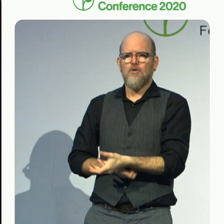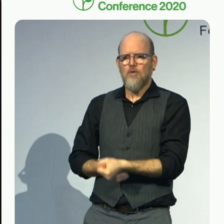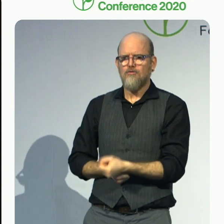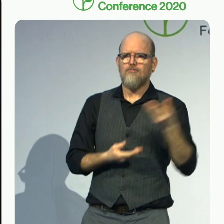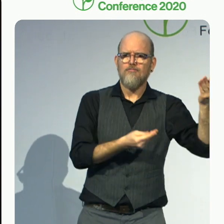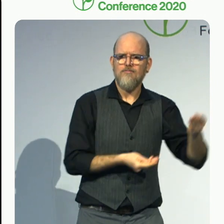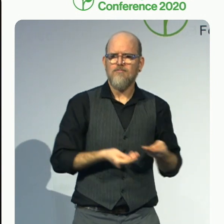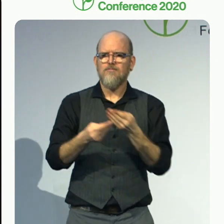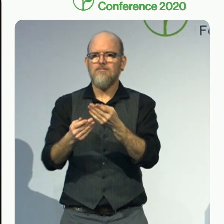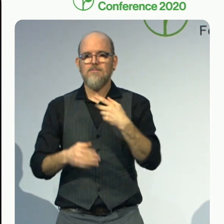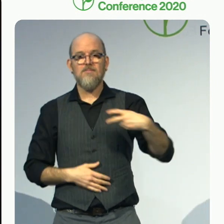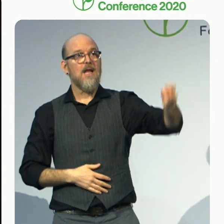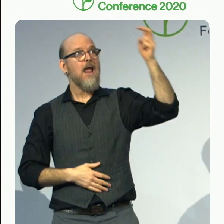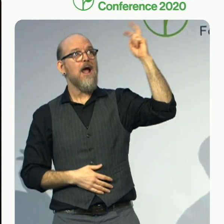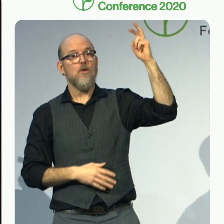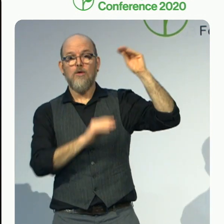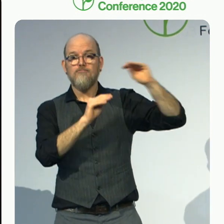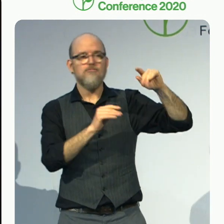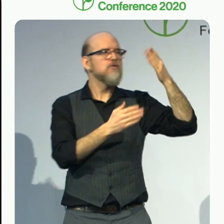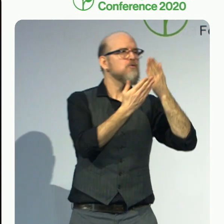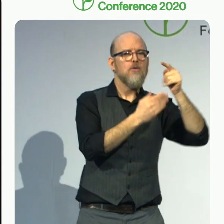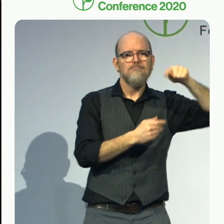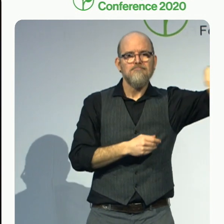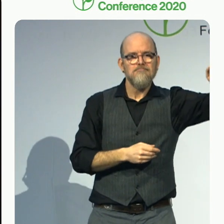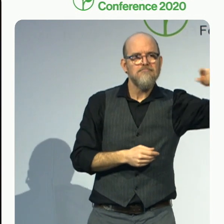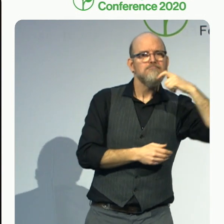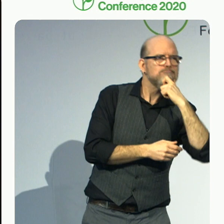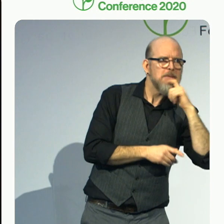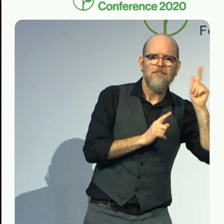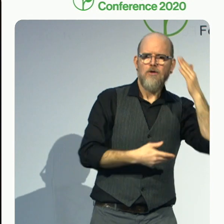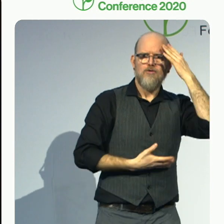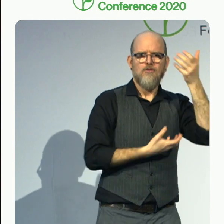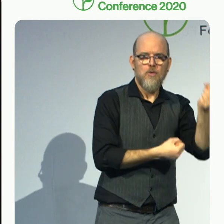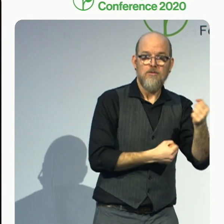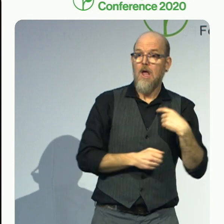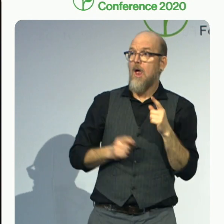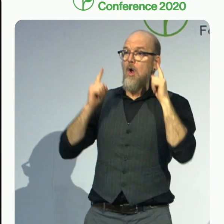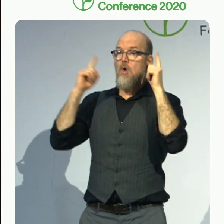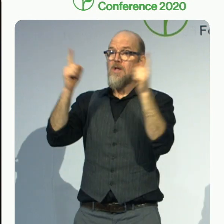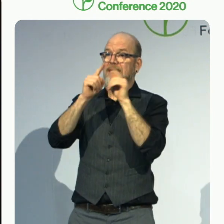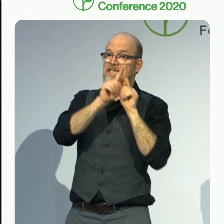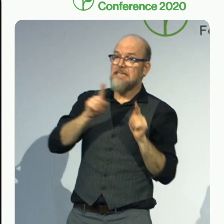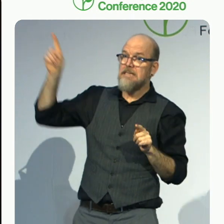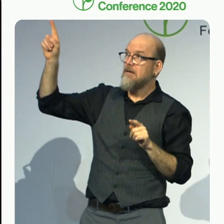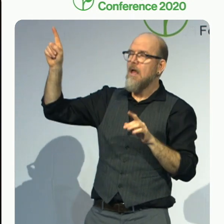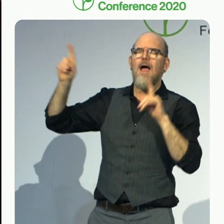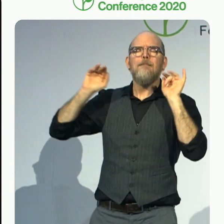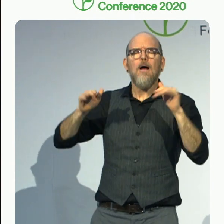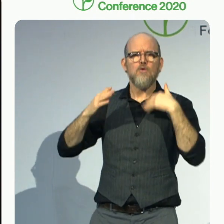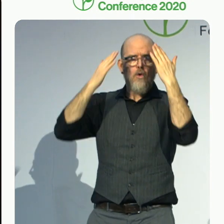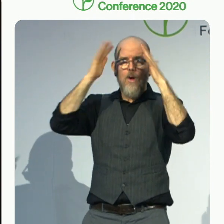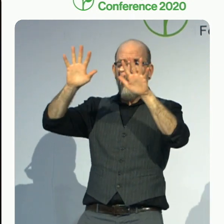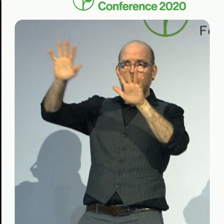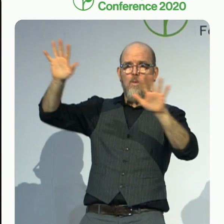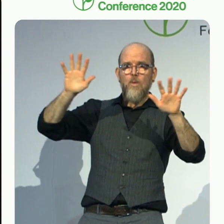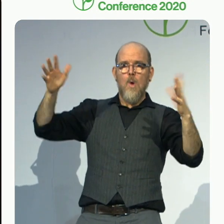that my child, my young son and my young daughter can attend these education possibilities. This will be